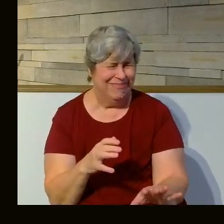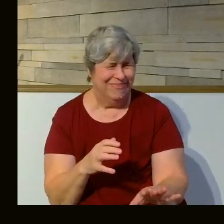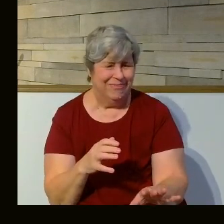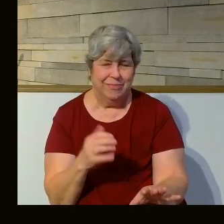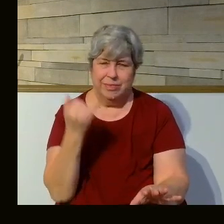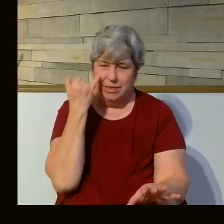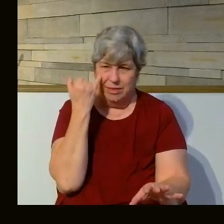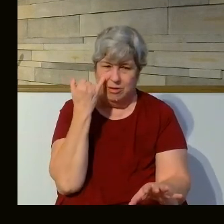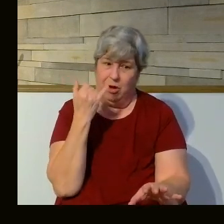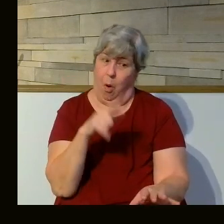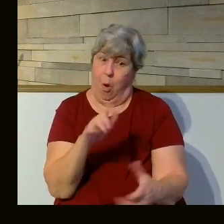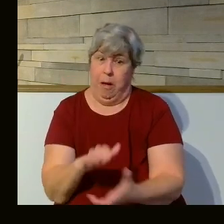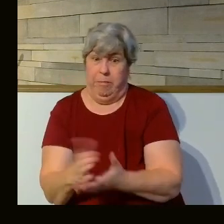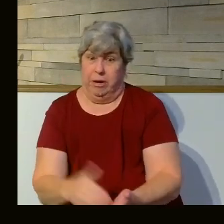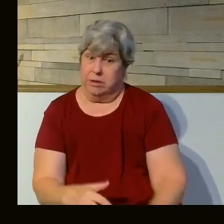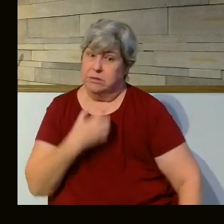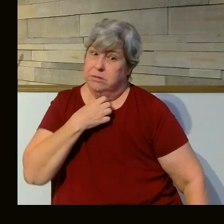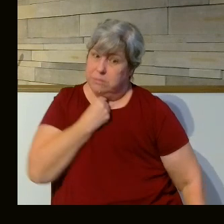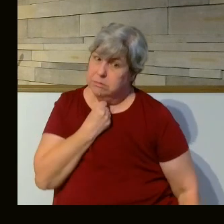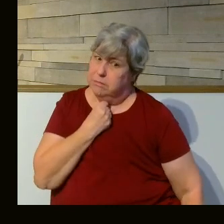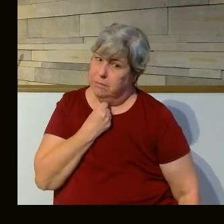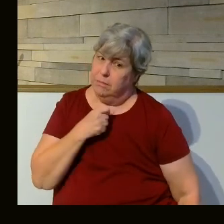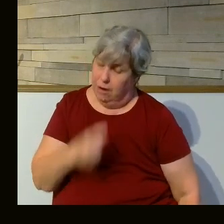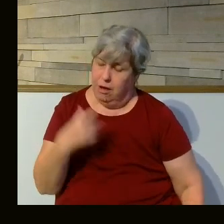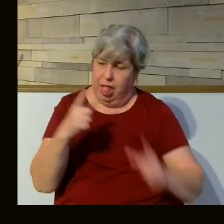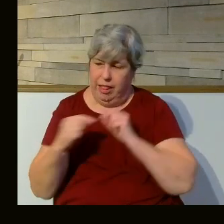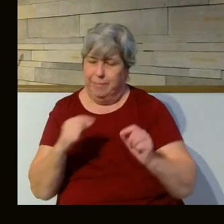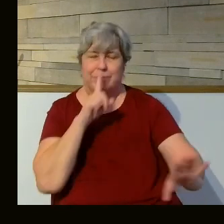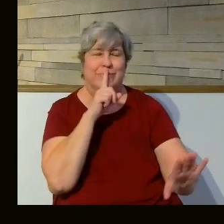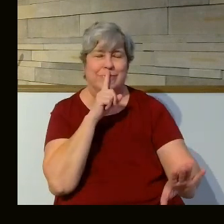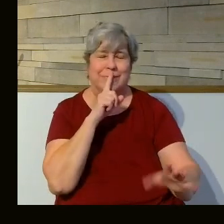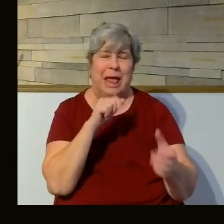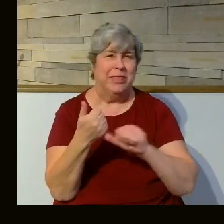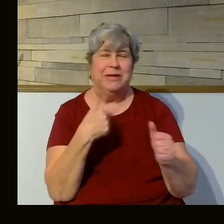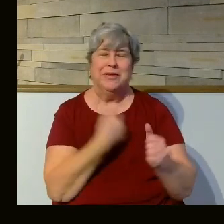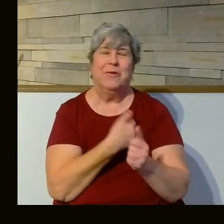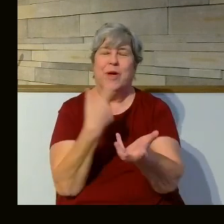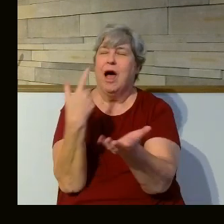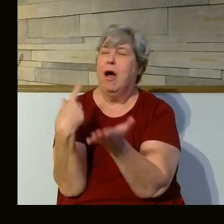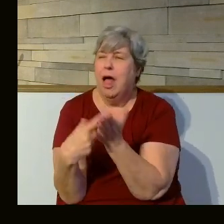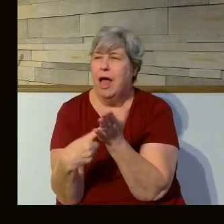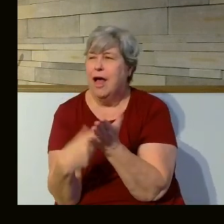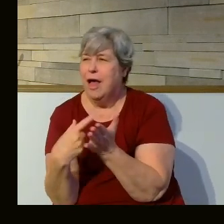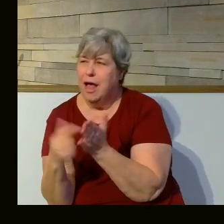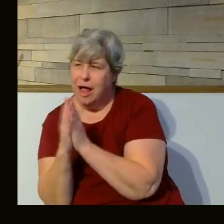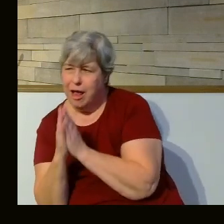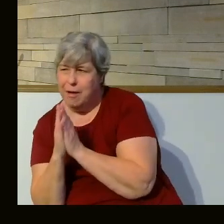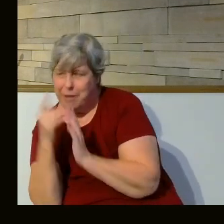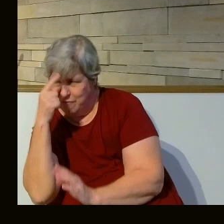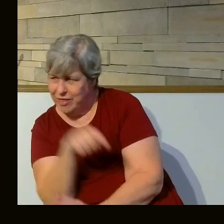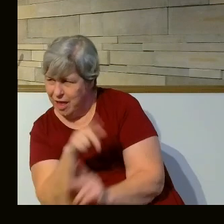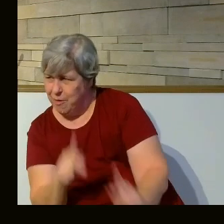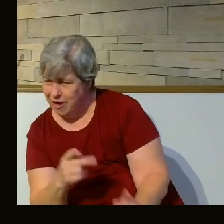And that if you ever get remarried, oh my goodness, the gossips, I'm sorry, we're Baptist, the speaking of people that's going to go take place all